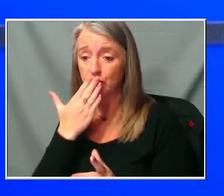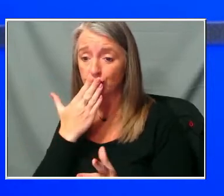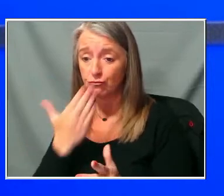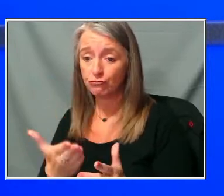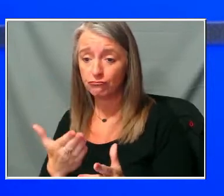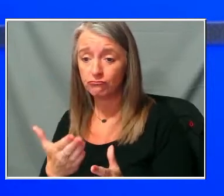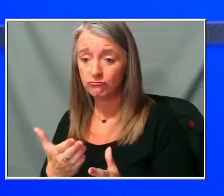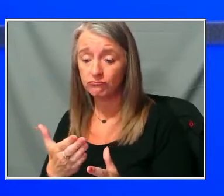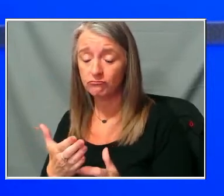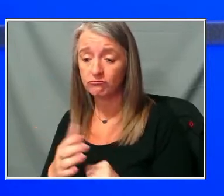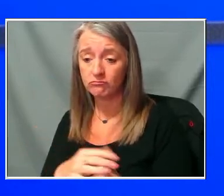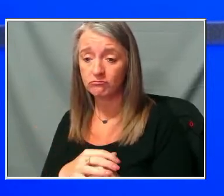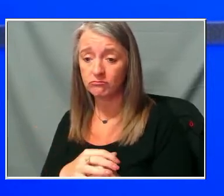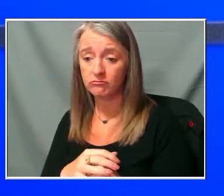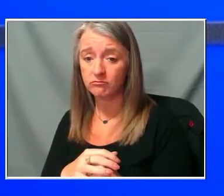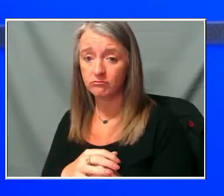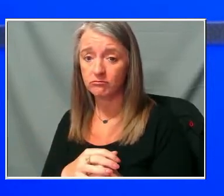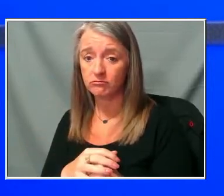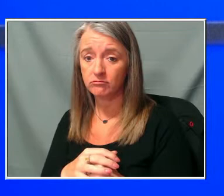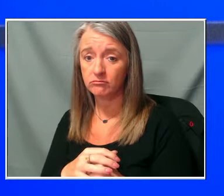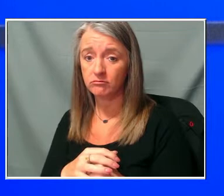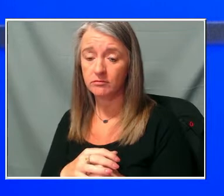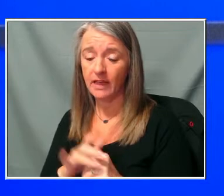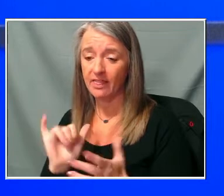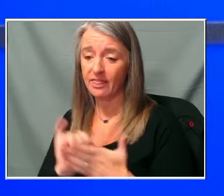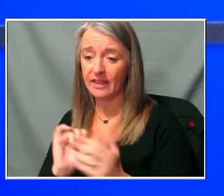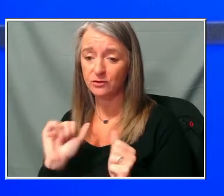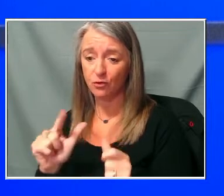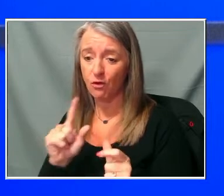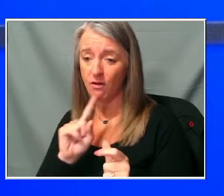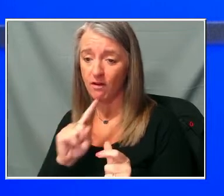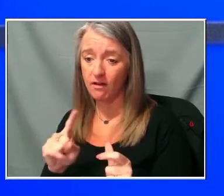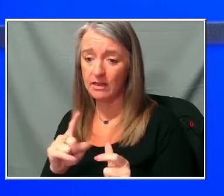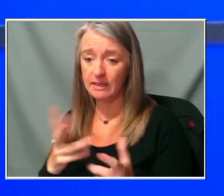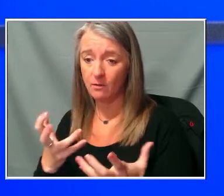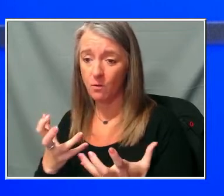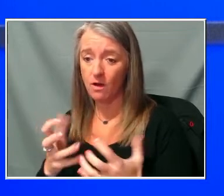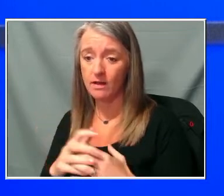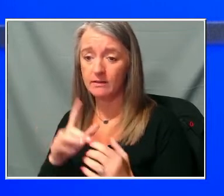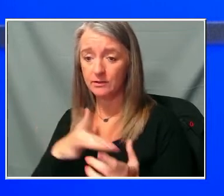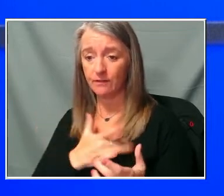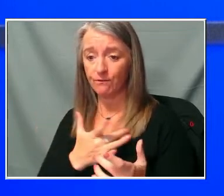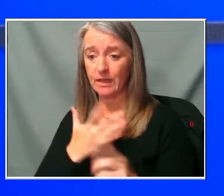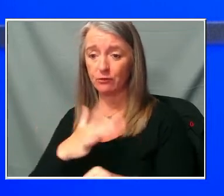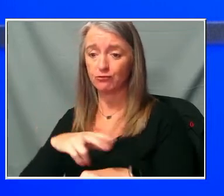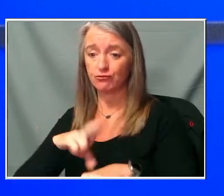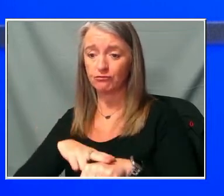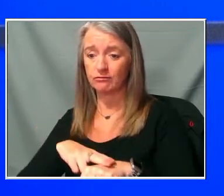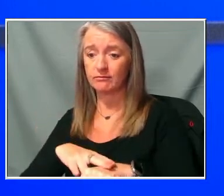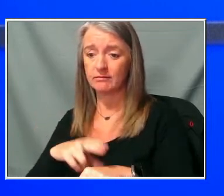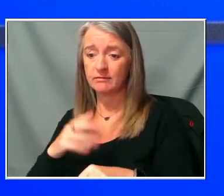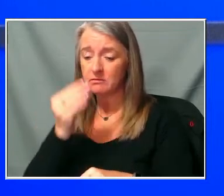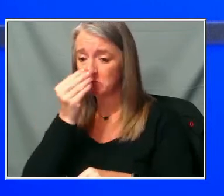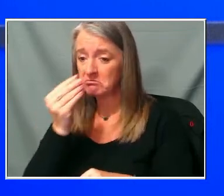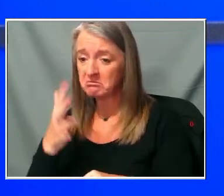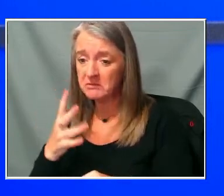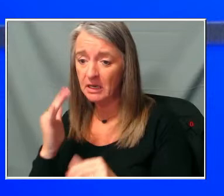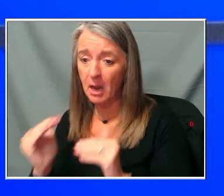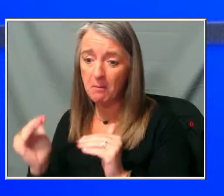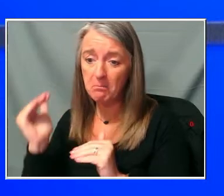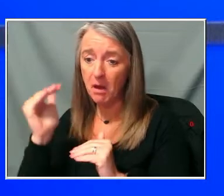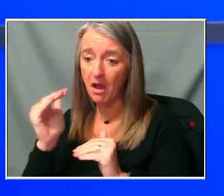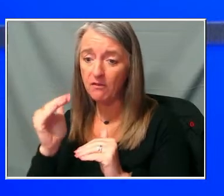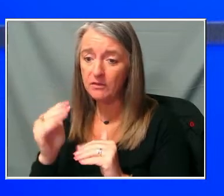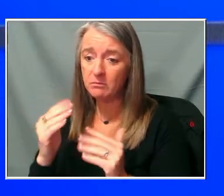And that's all I've ever wanted, is just to feel like I'm normal. You never really care if it's above, but you don't want to